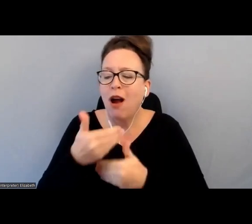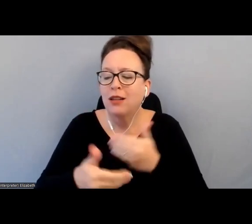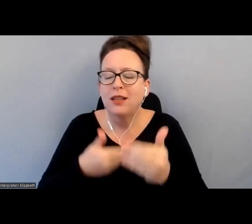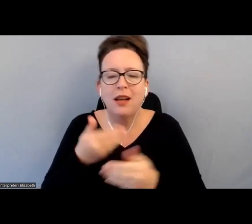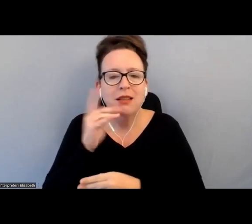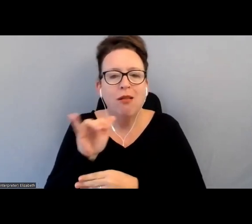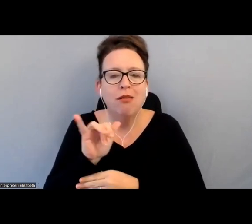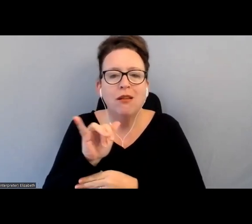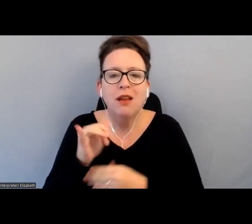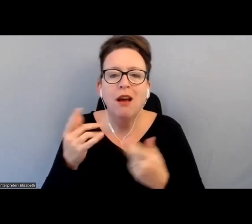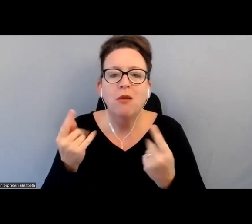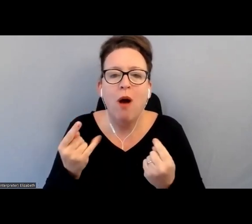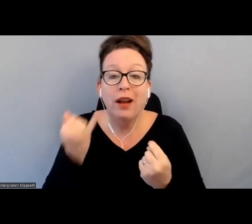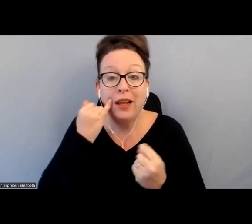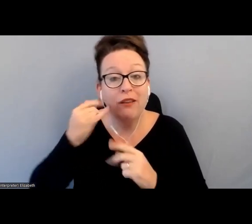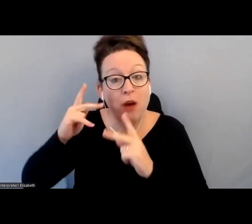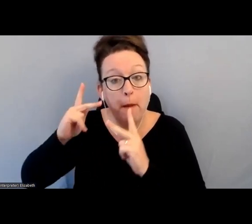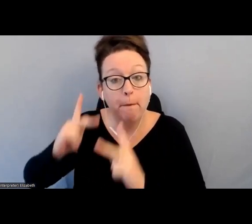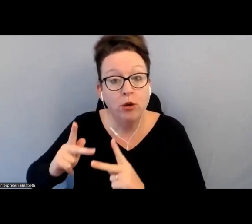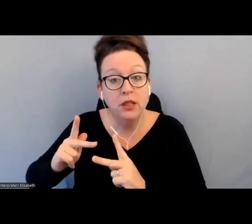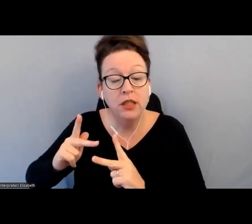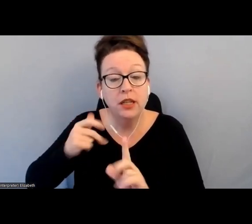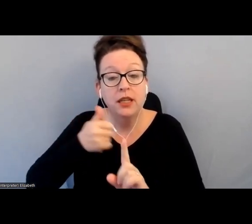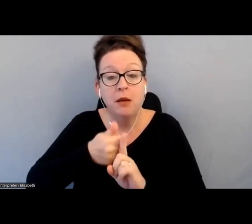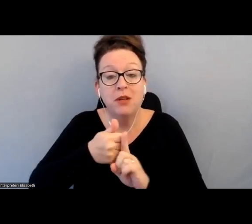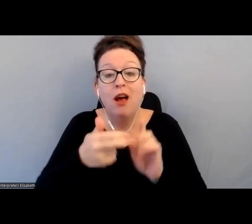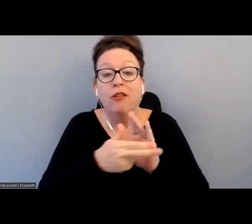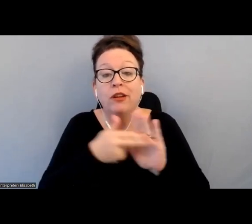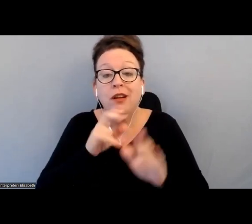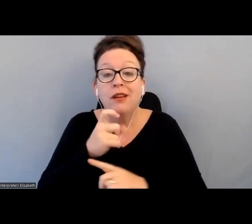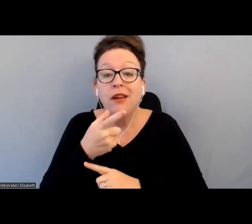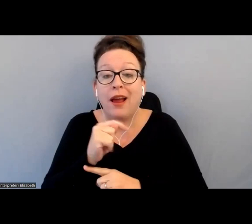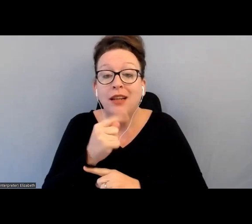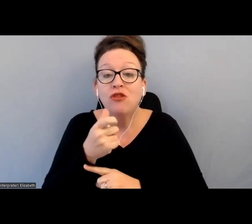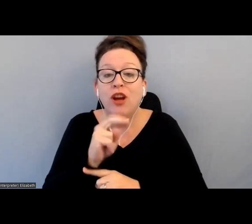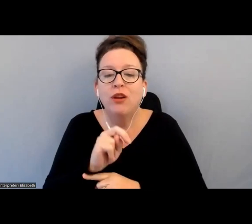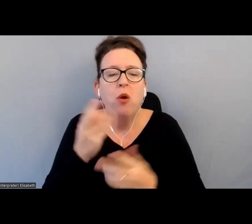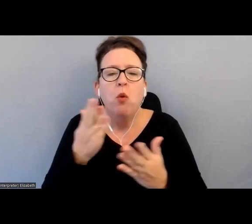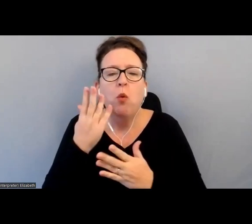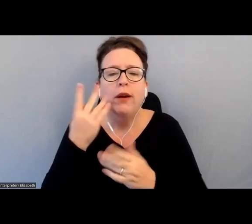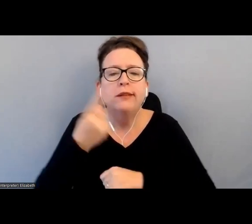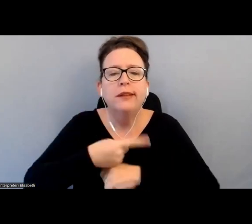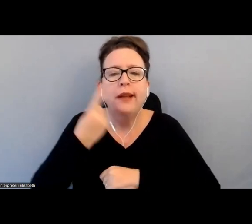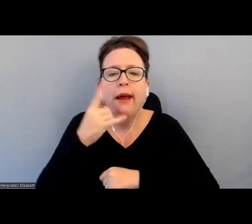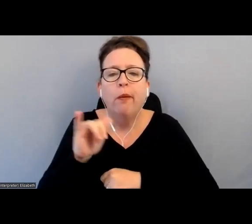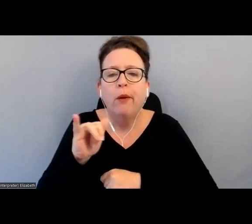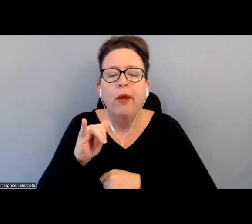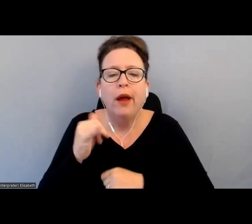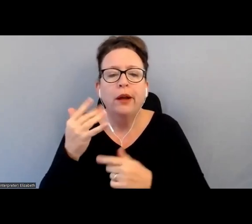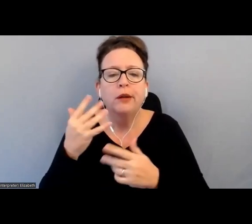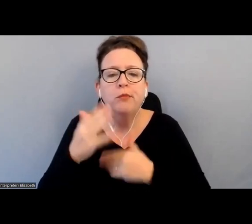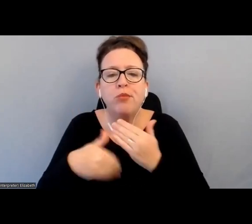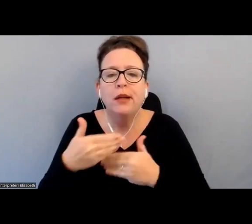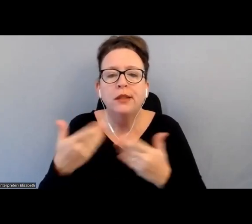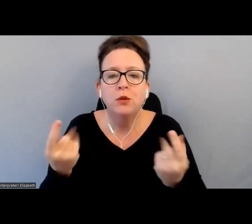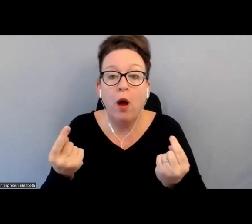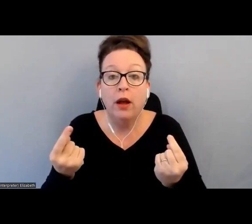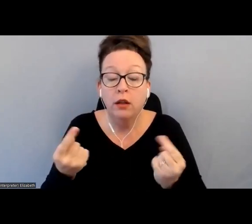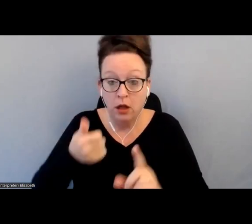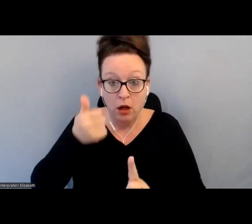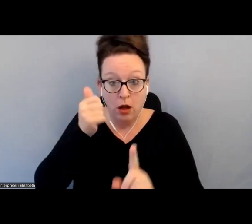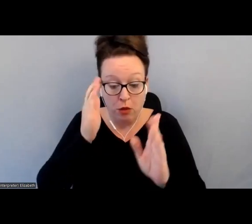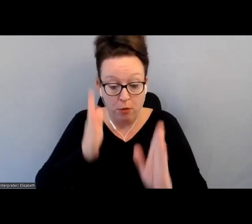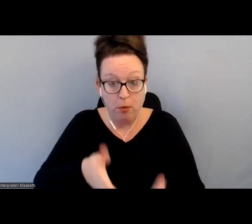if someone is a next gener? What does a typical day look like? Does the person go to